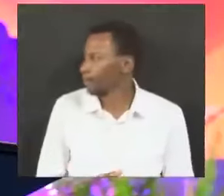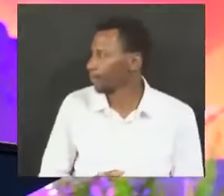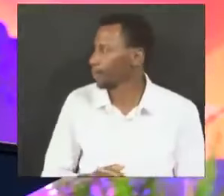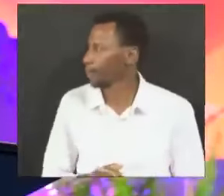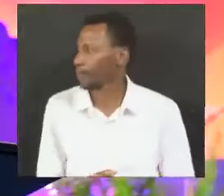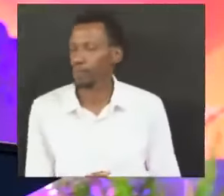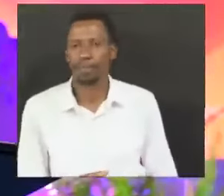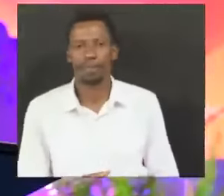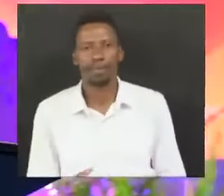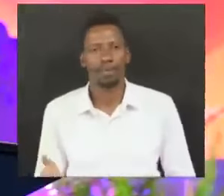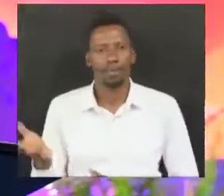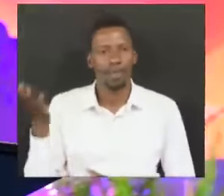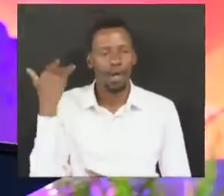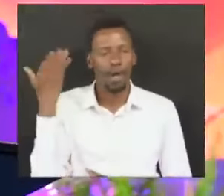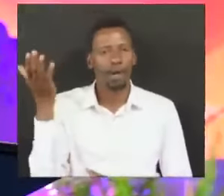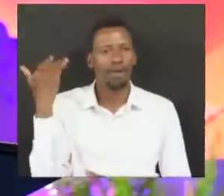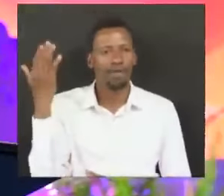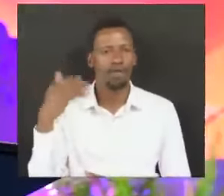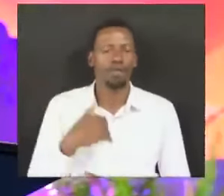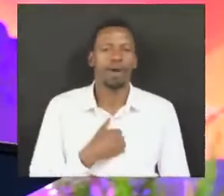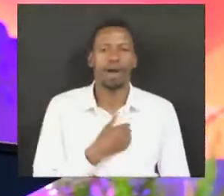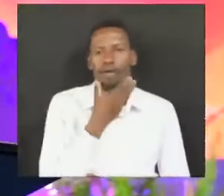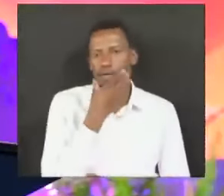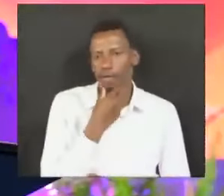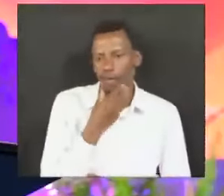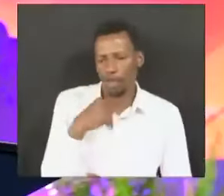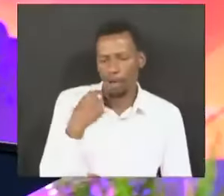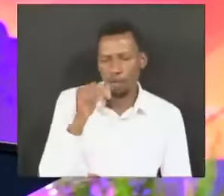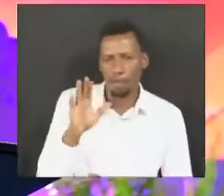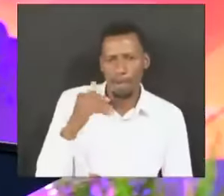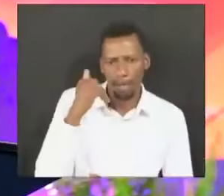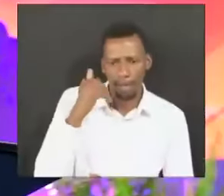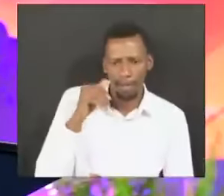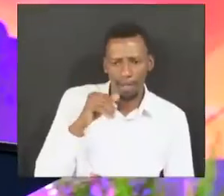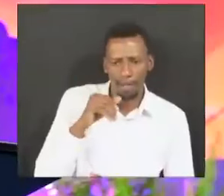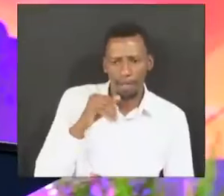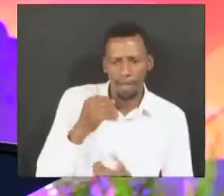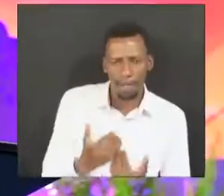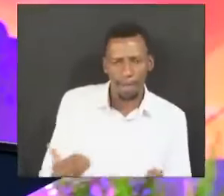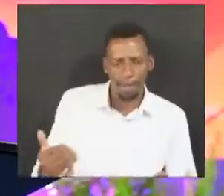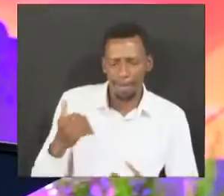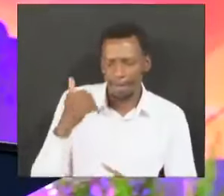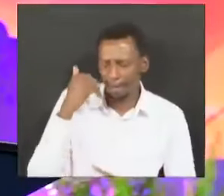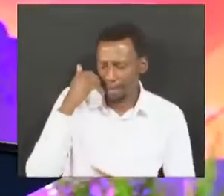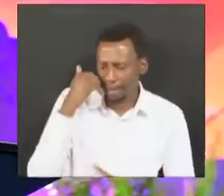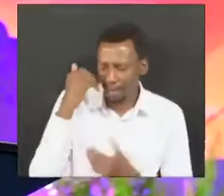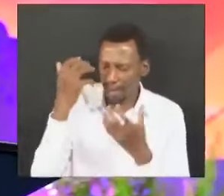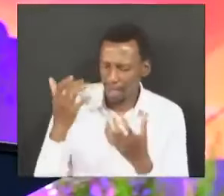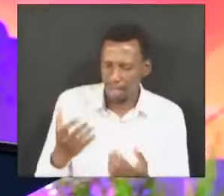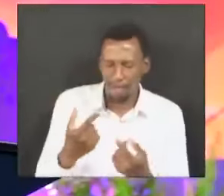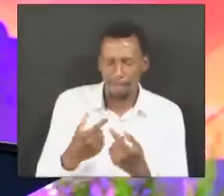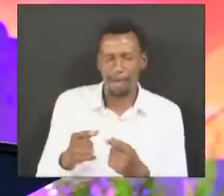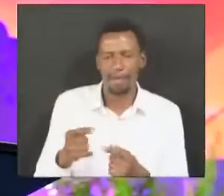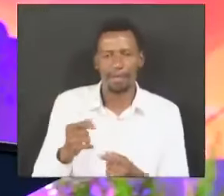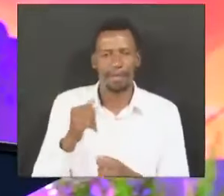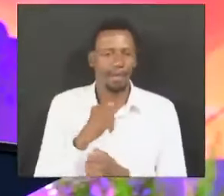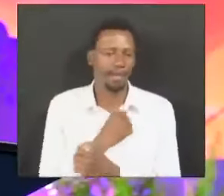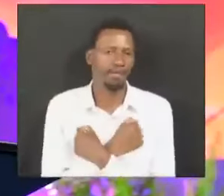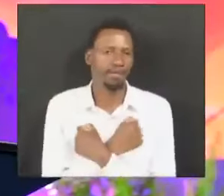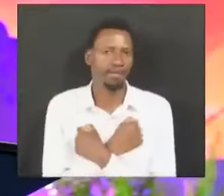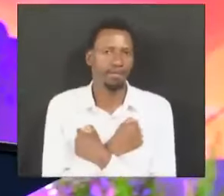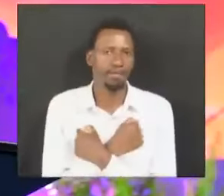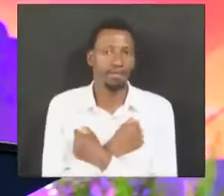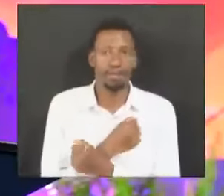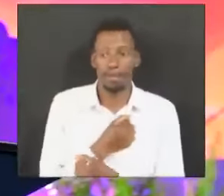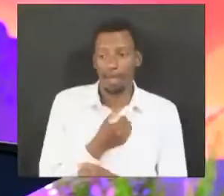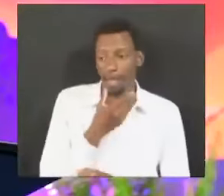There was once a father who had a very sick child whom he loved a great deal. The father would sit at the